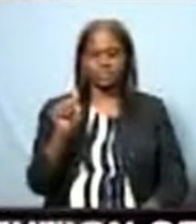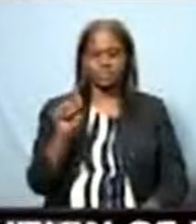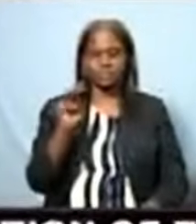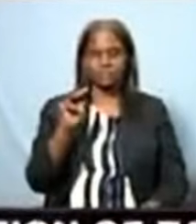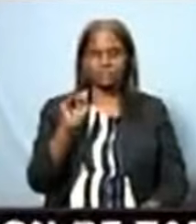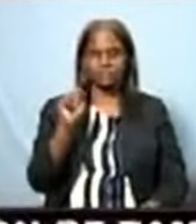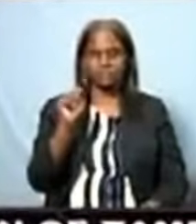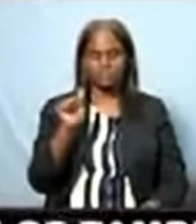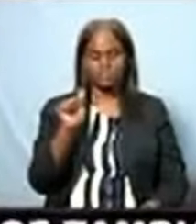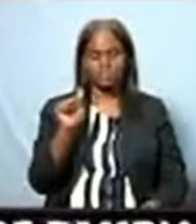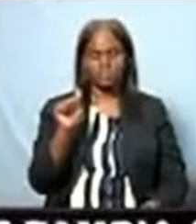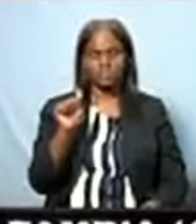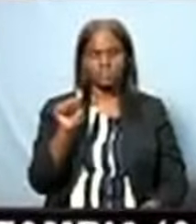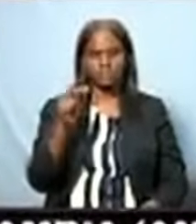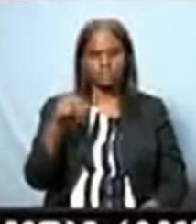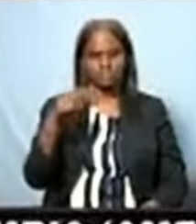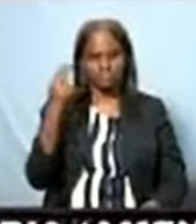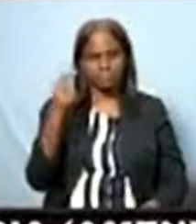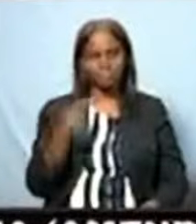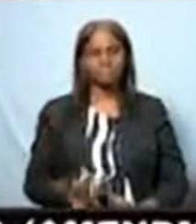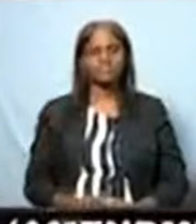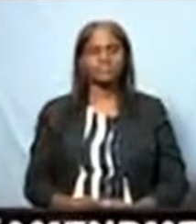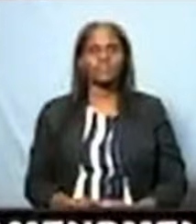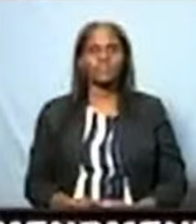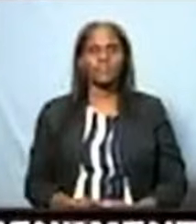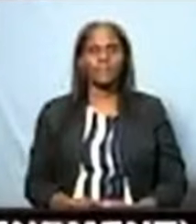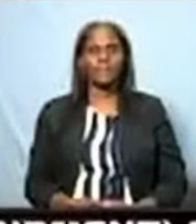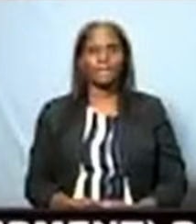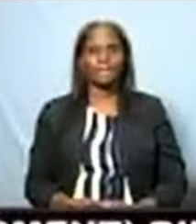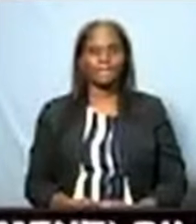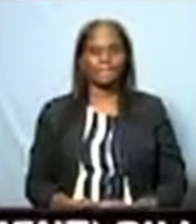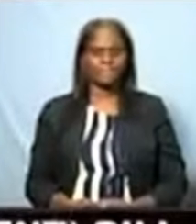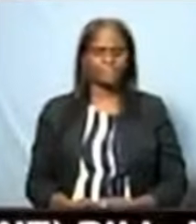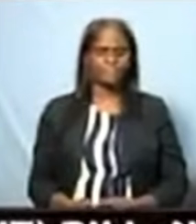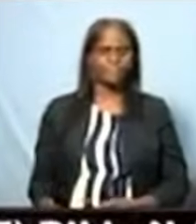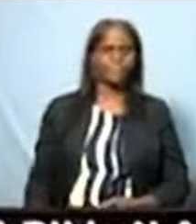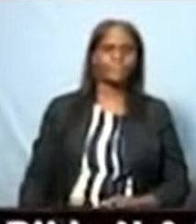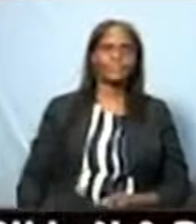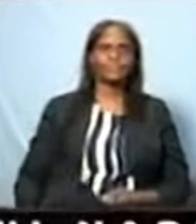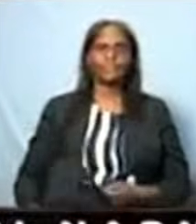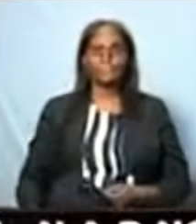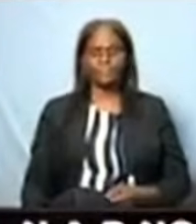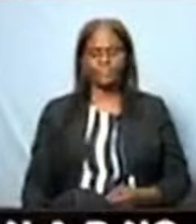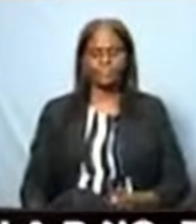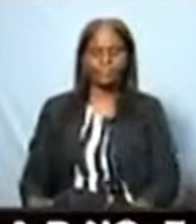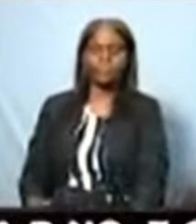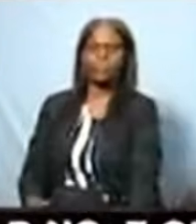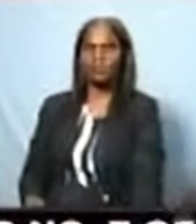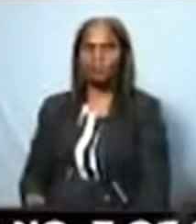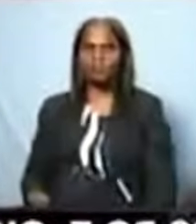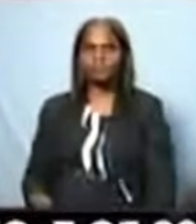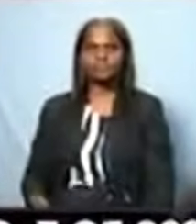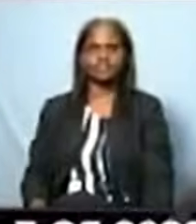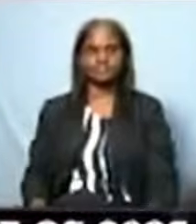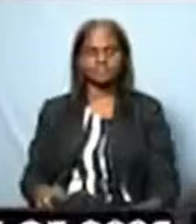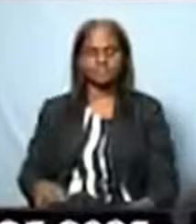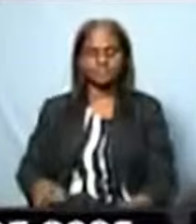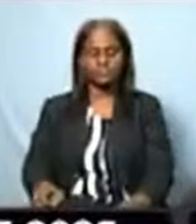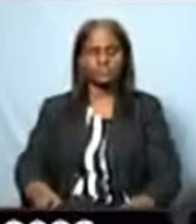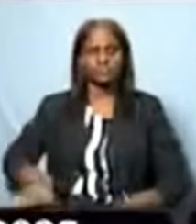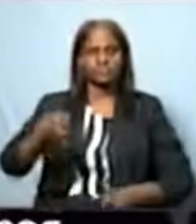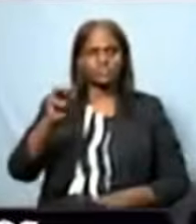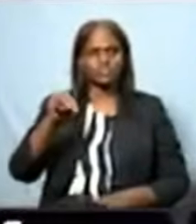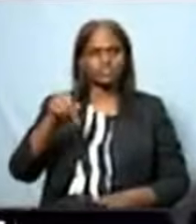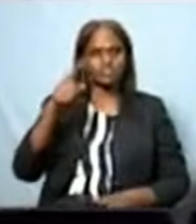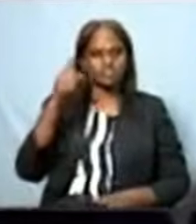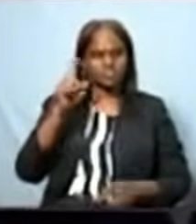My first question is a bullet one. Honorable Member for Chilubi. Yes. Of course,